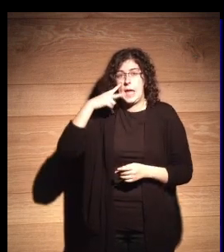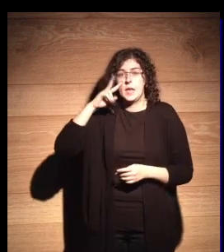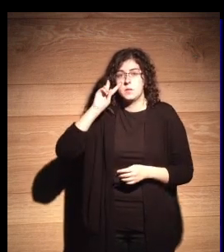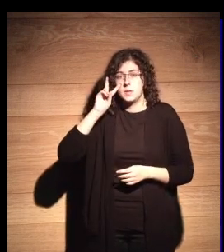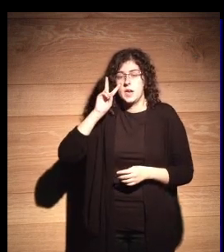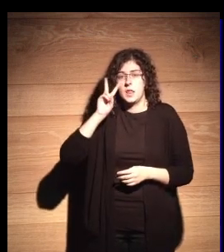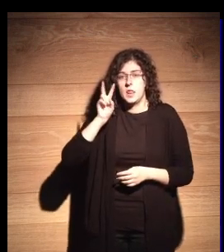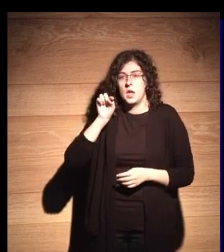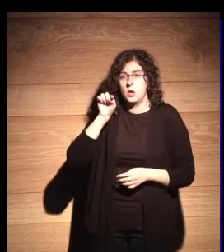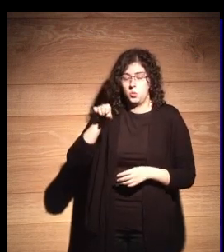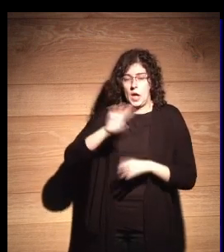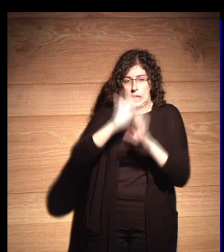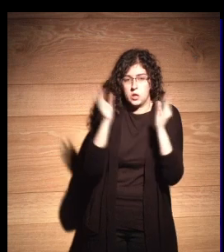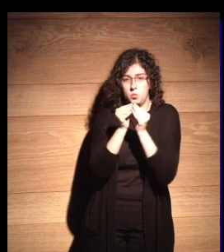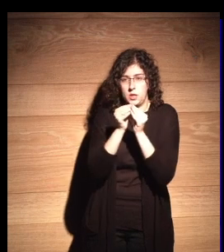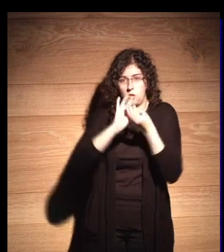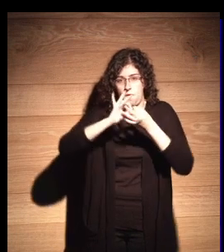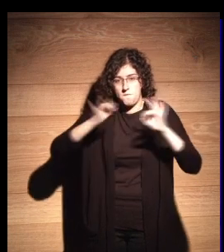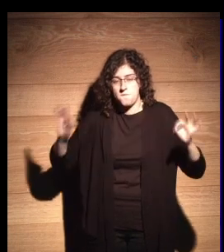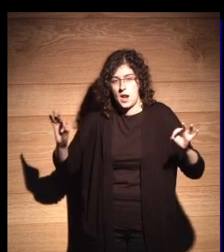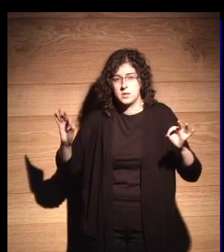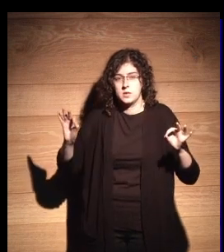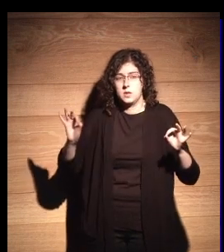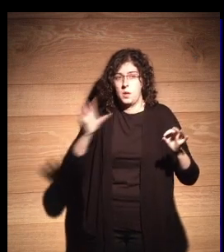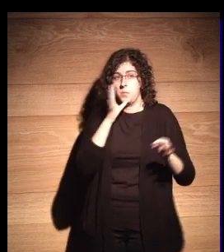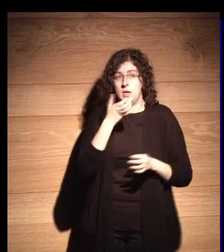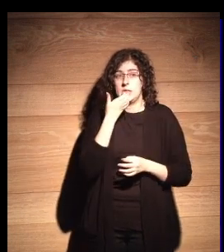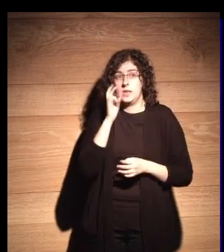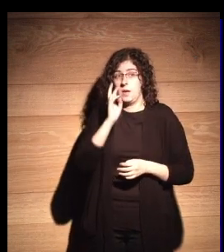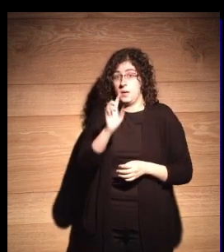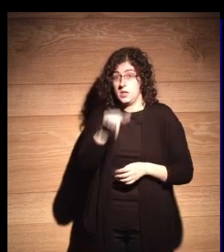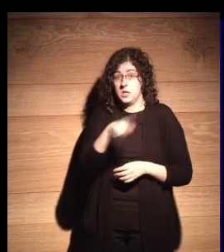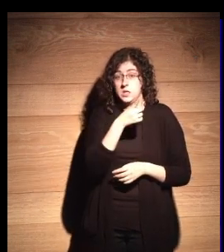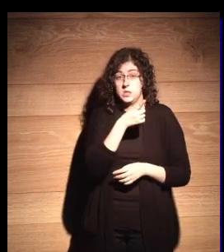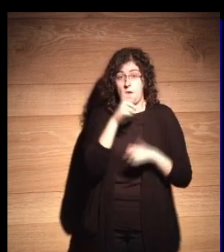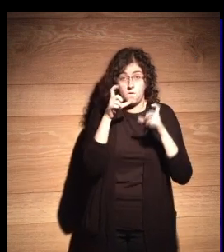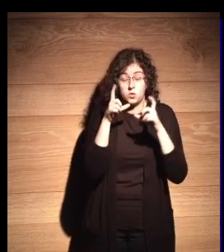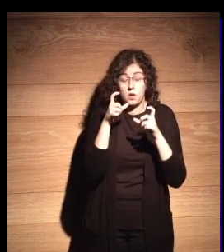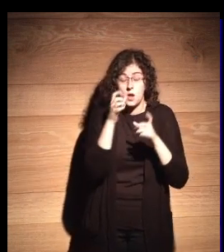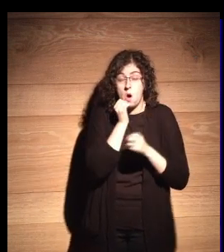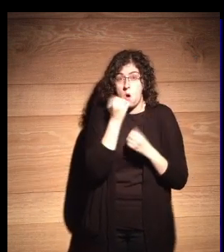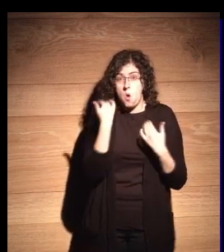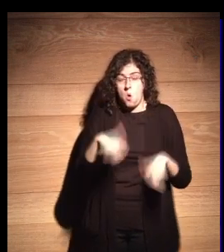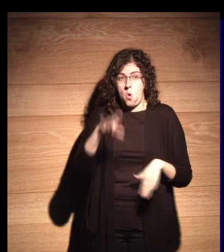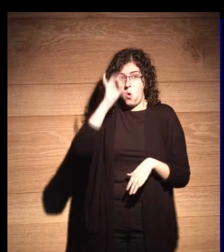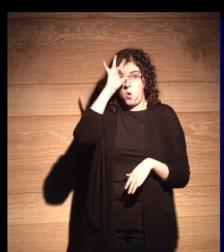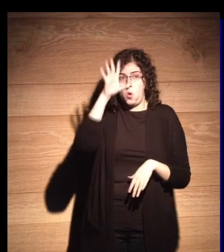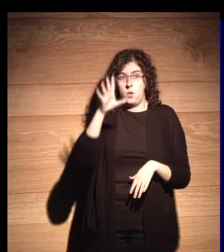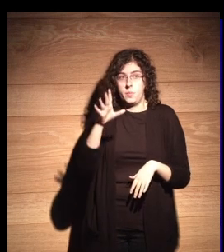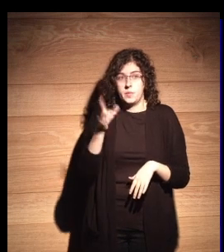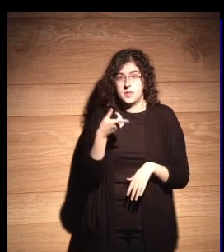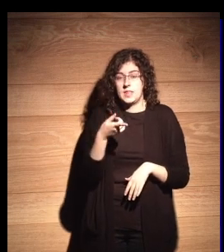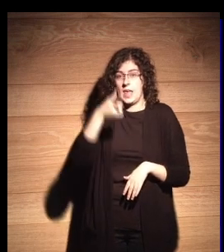the Afghanistan war? If you look at this picture, it's unbelievable, with a gun praying. Yeah, in the beginning it